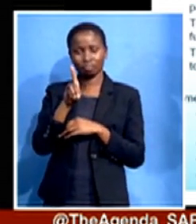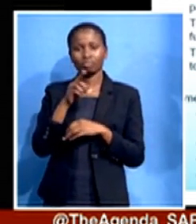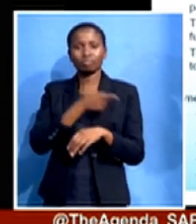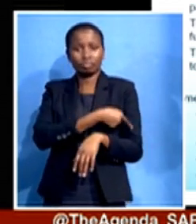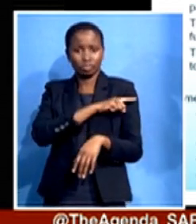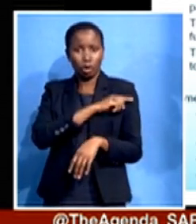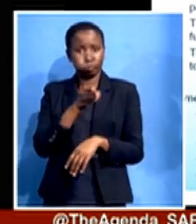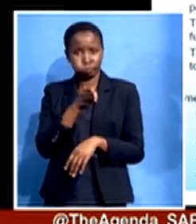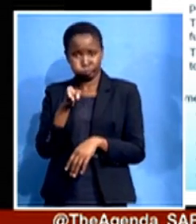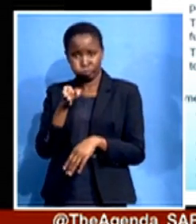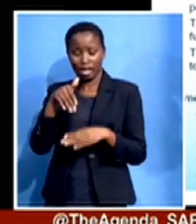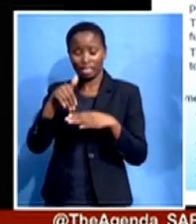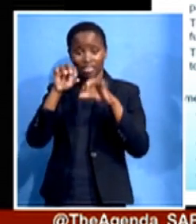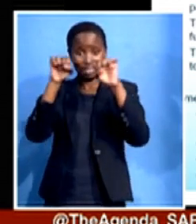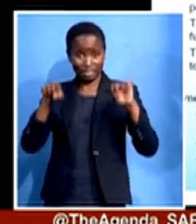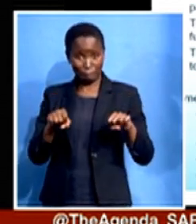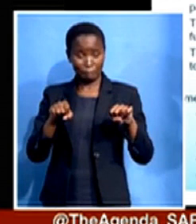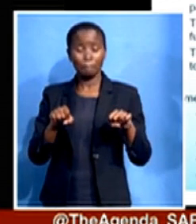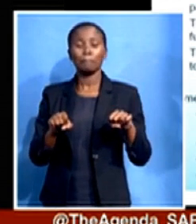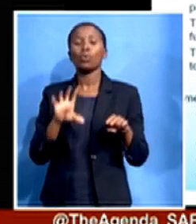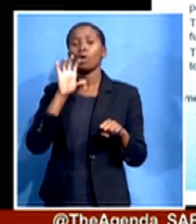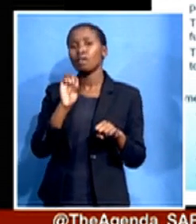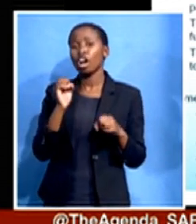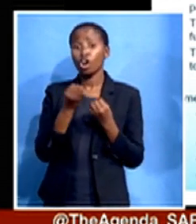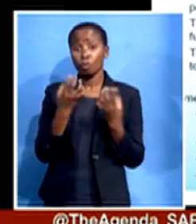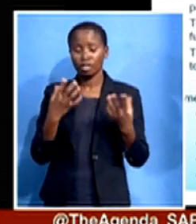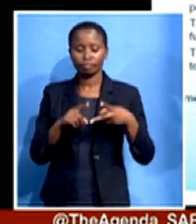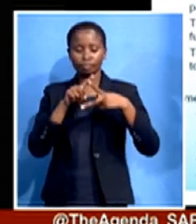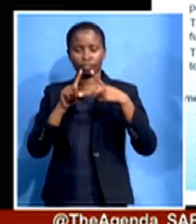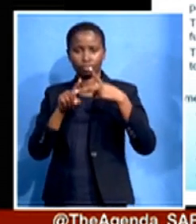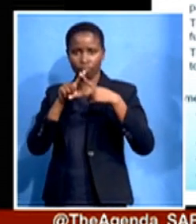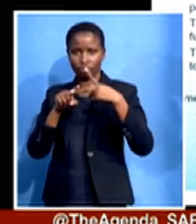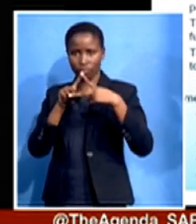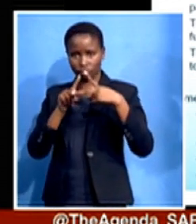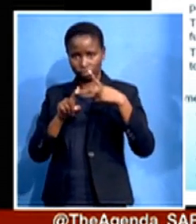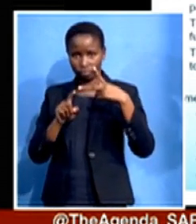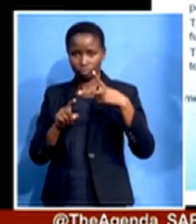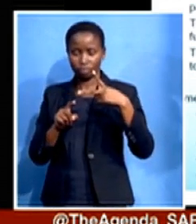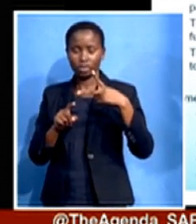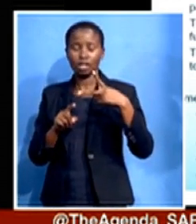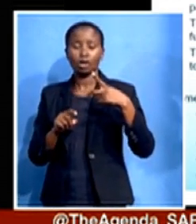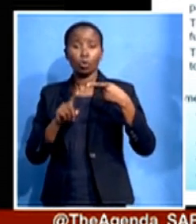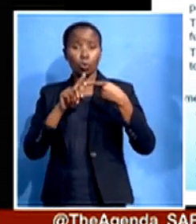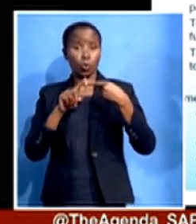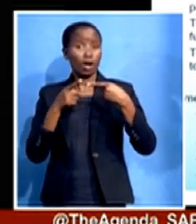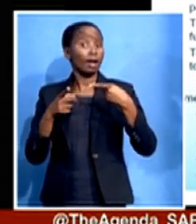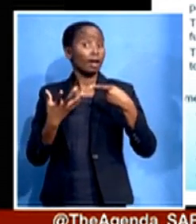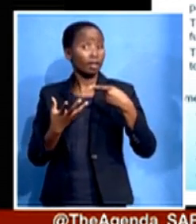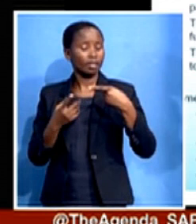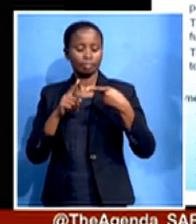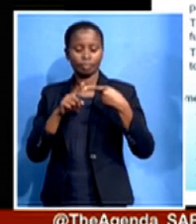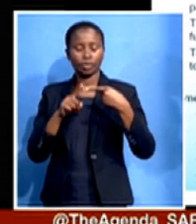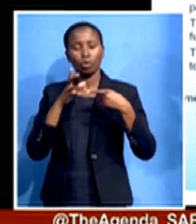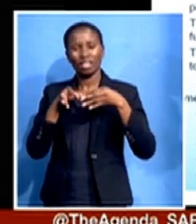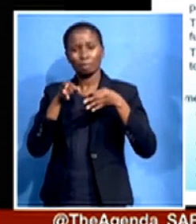2 of these. The one which I will talk to about later on is the work that we started